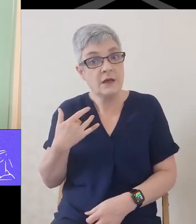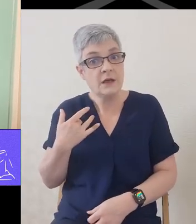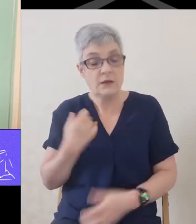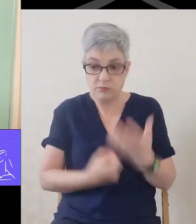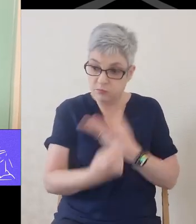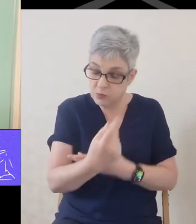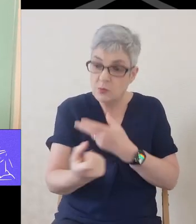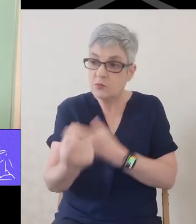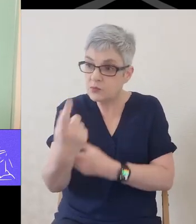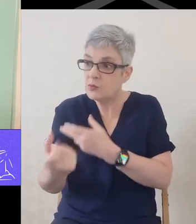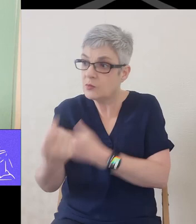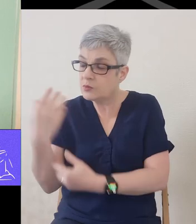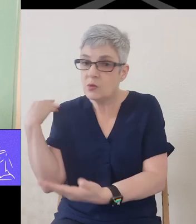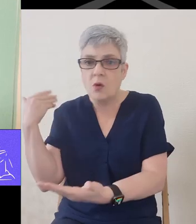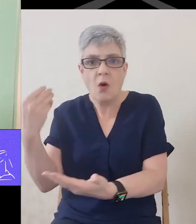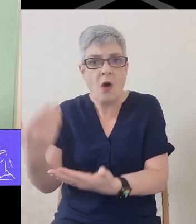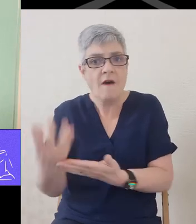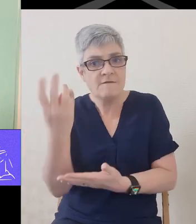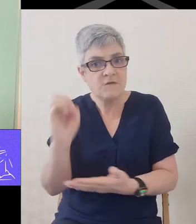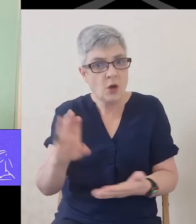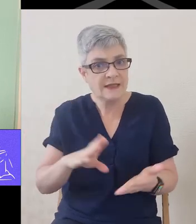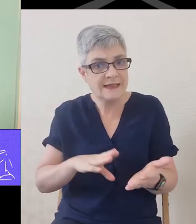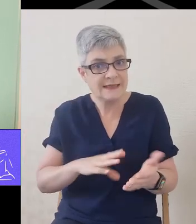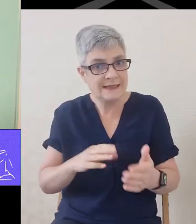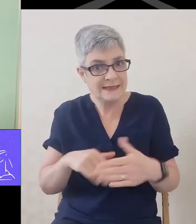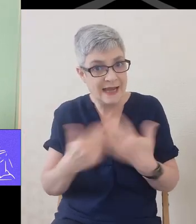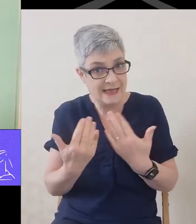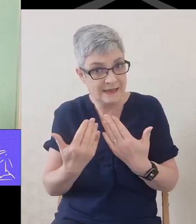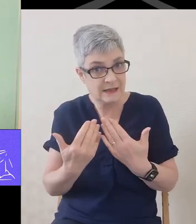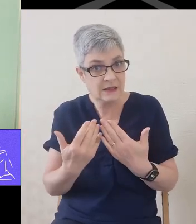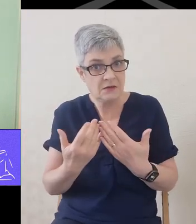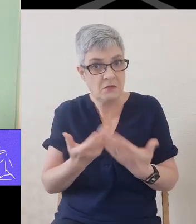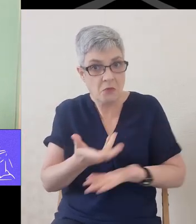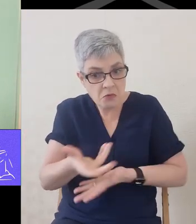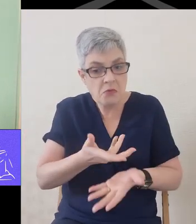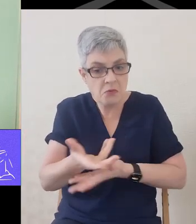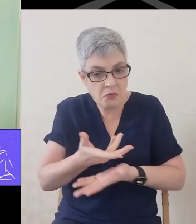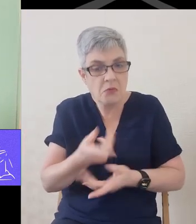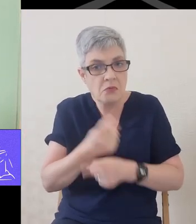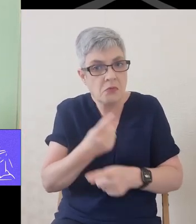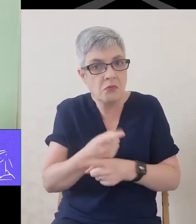appeared to them over a period of 40 days and spoke about the kingdom of God.